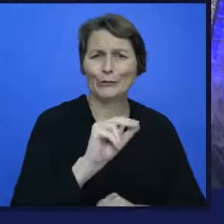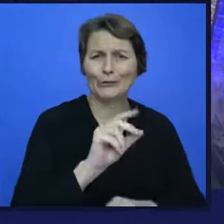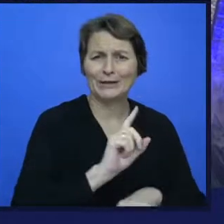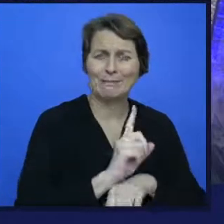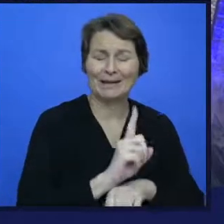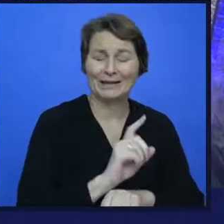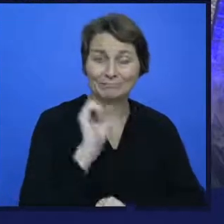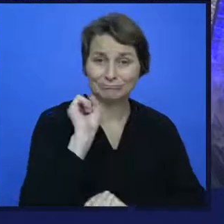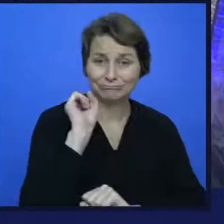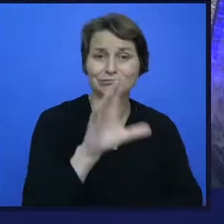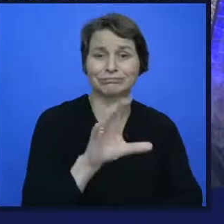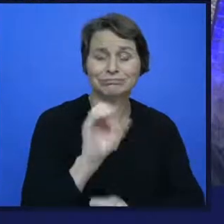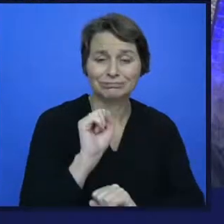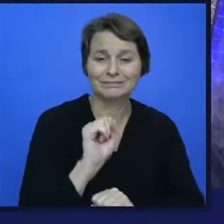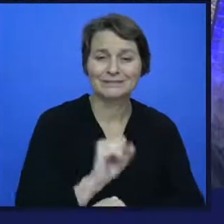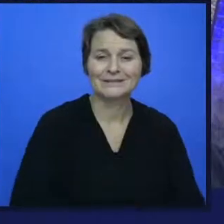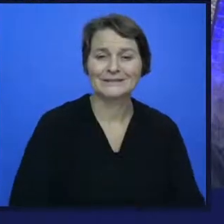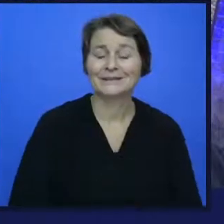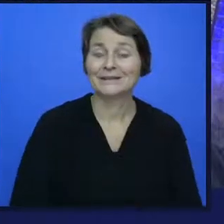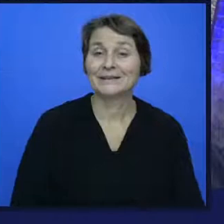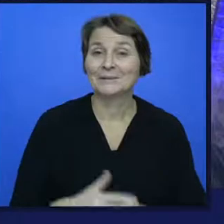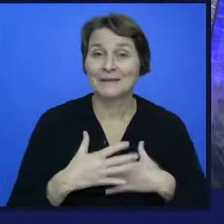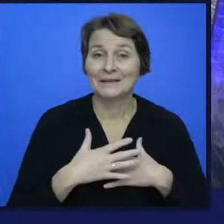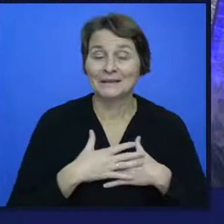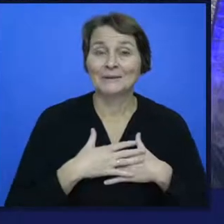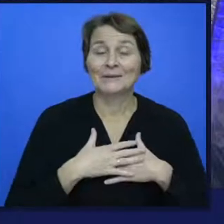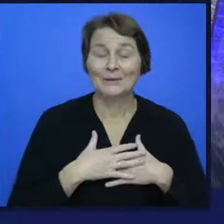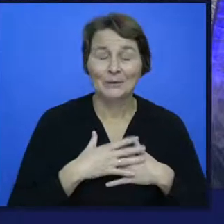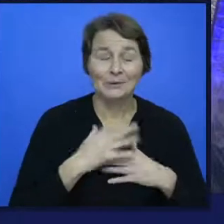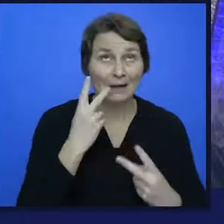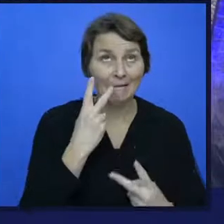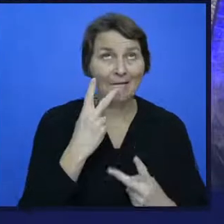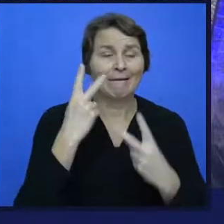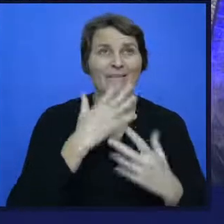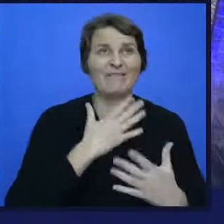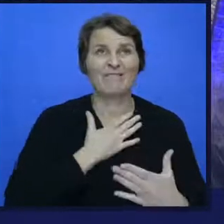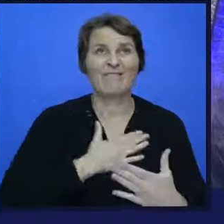Yeah. I definitely was having flashbacks to college. So thank you, Seth.